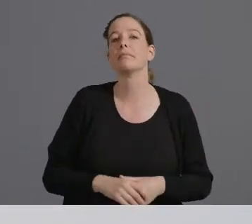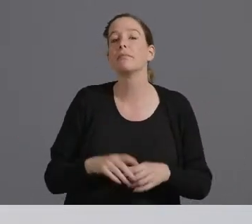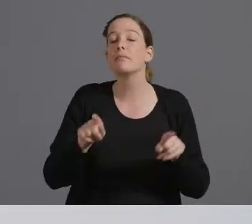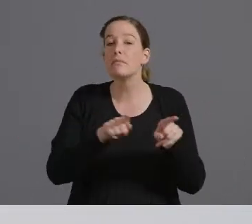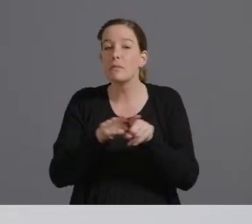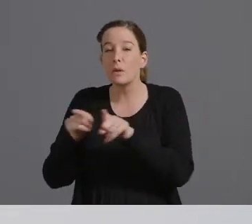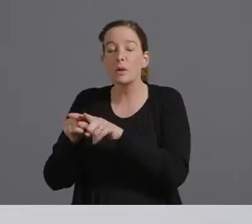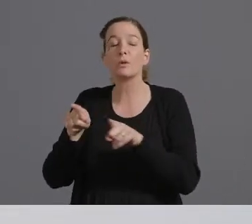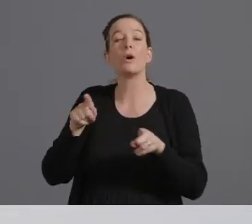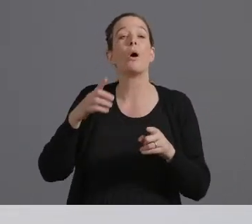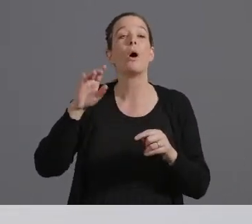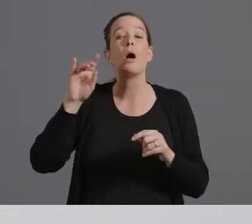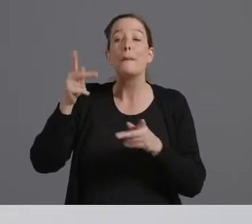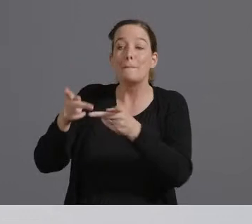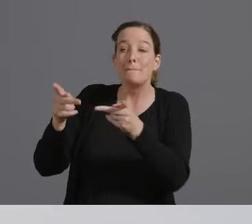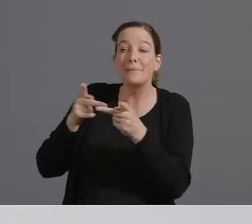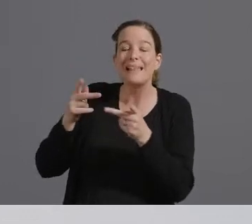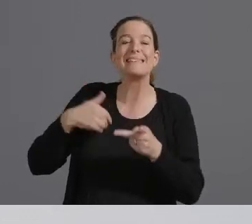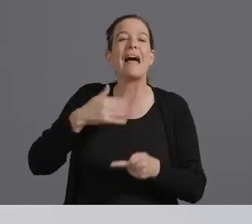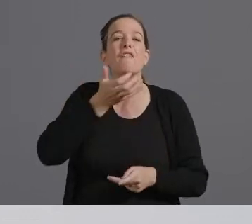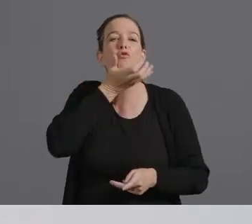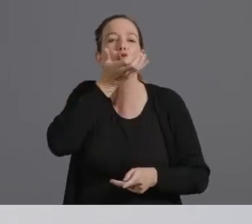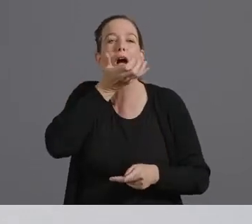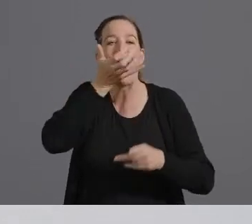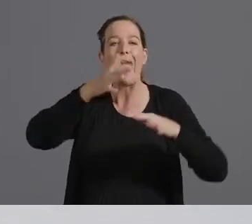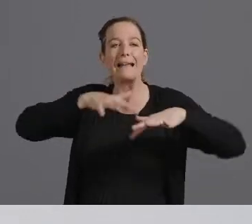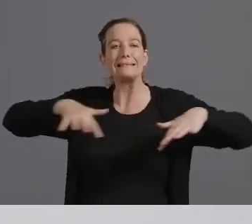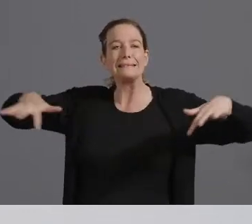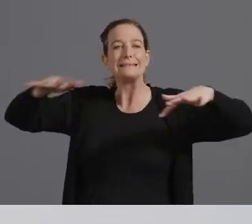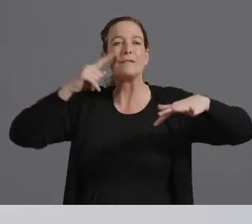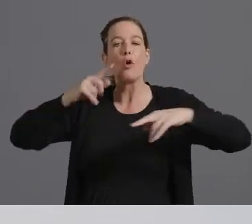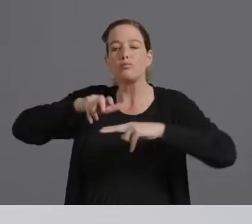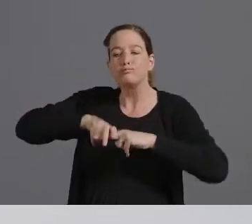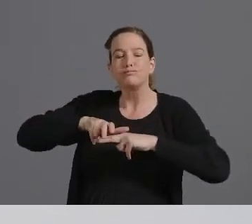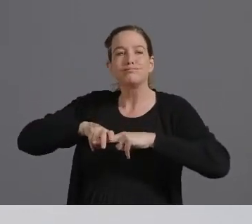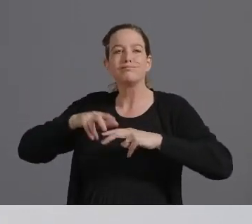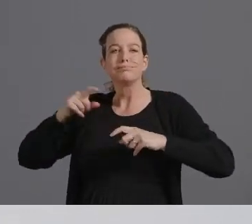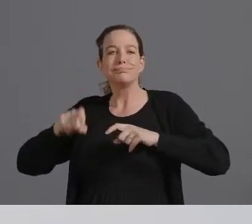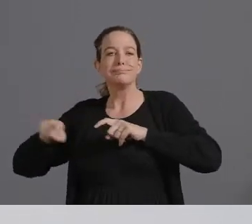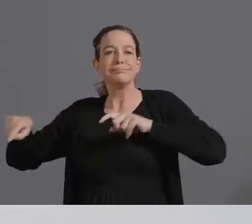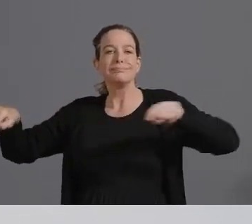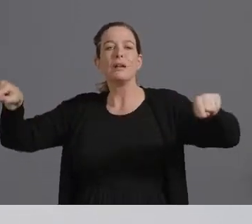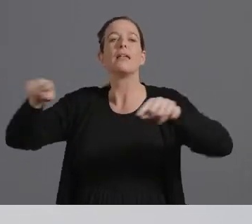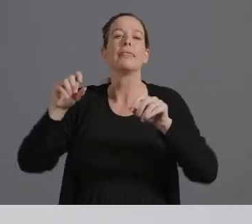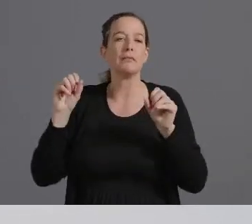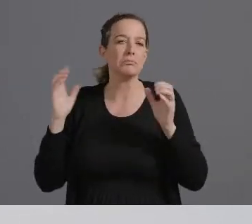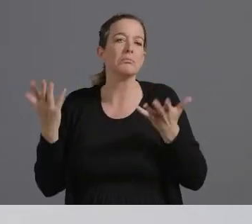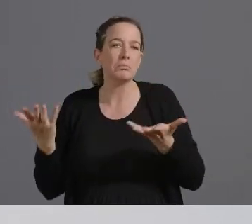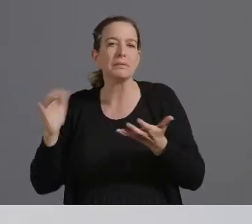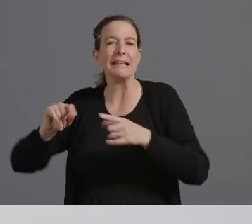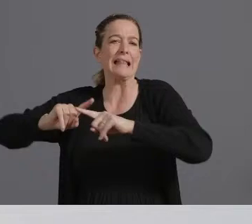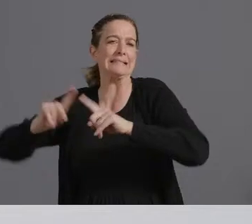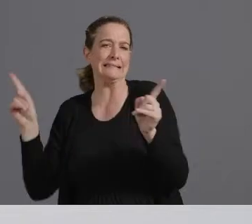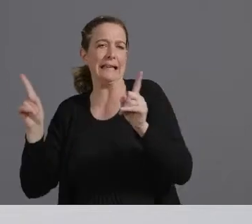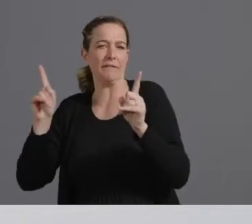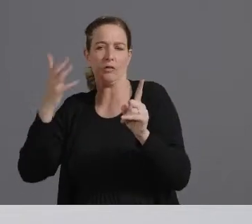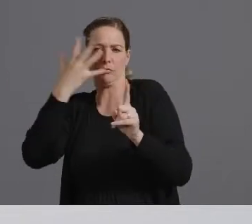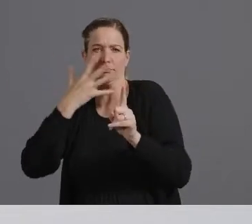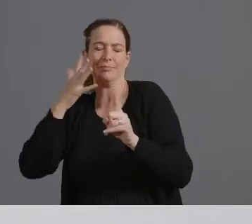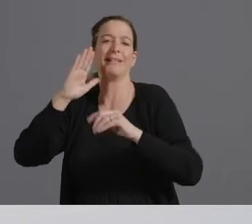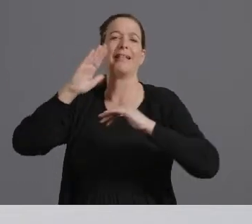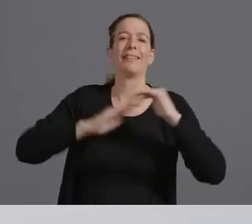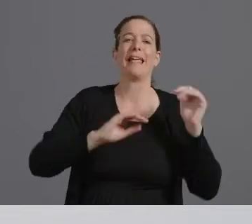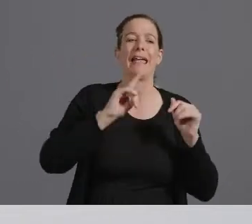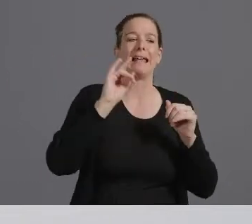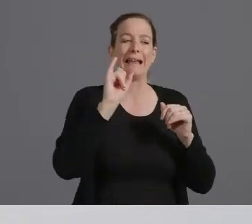going to be different than the stadium style seating. And so they've developed plans for both of those